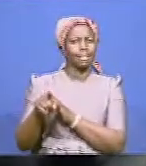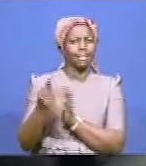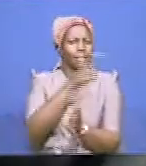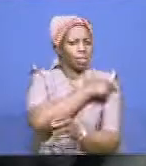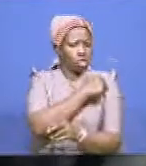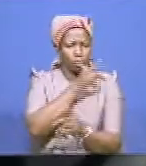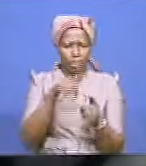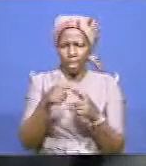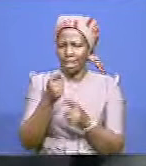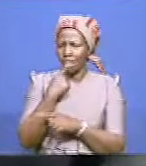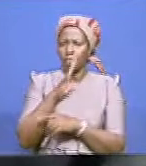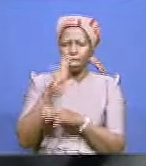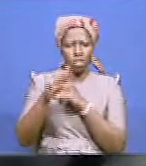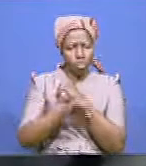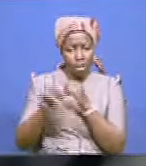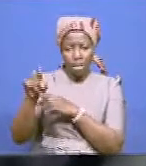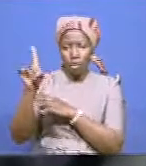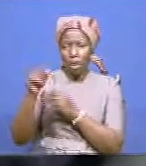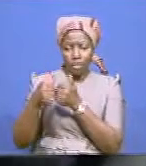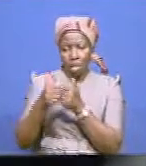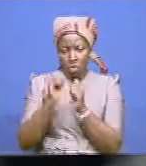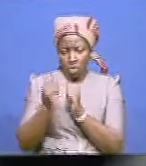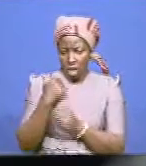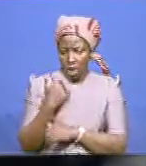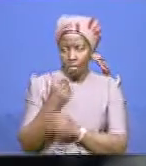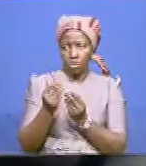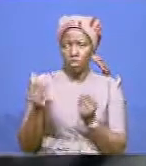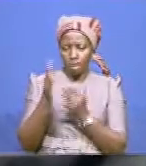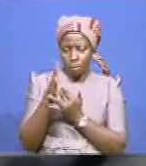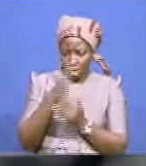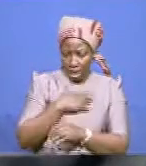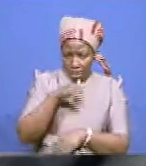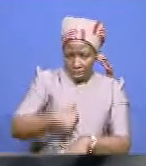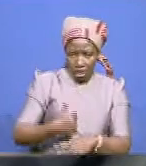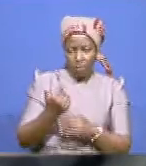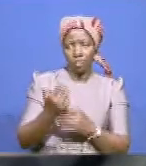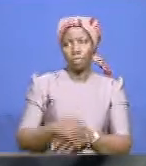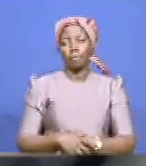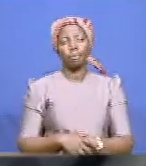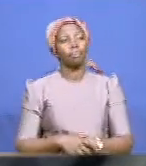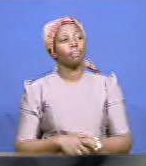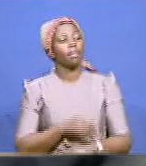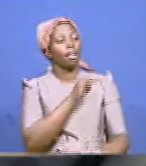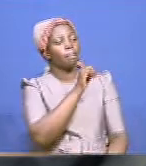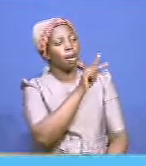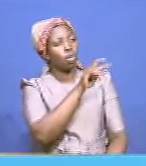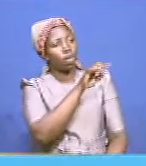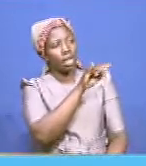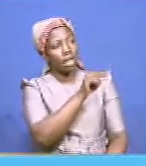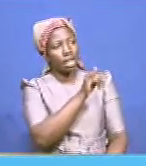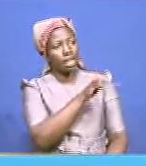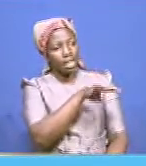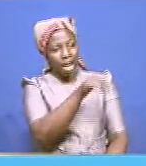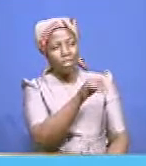So that is one of the challenges that we have been able to deal with between ourselves and the department. Makueni County was the first